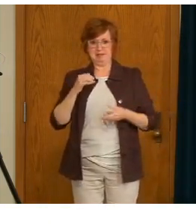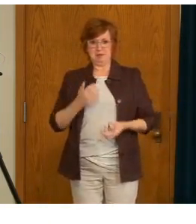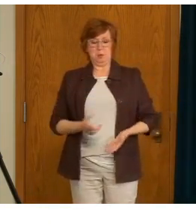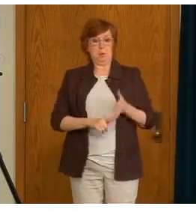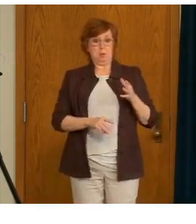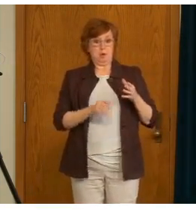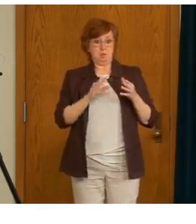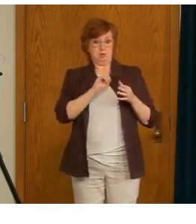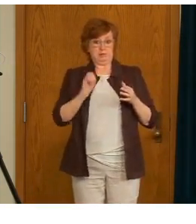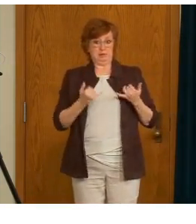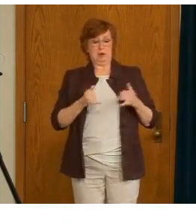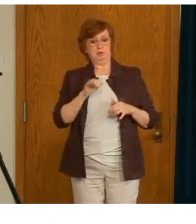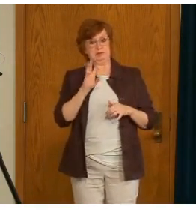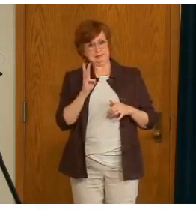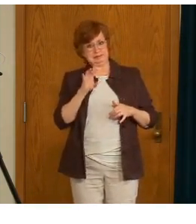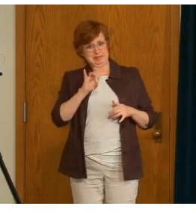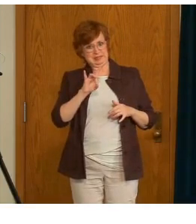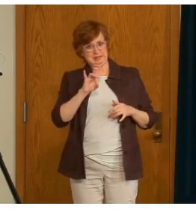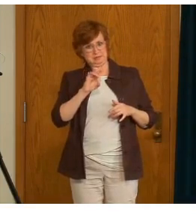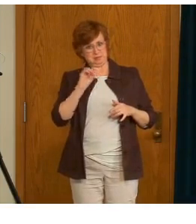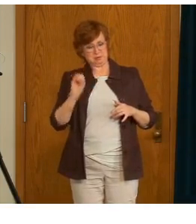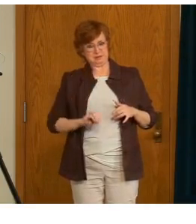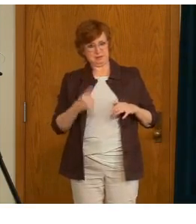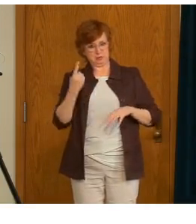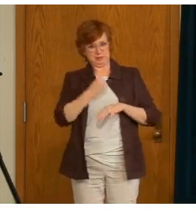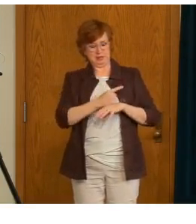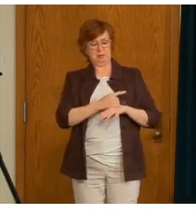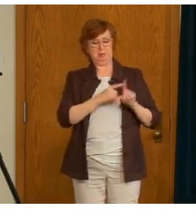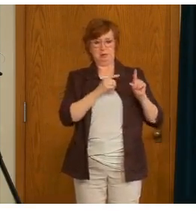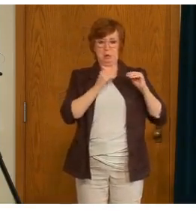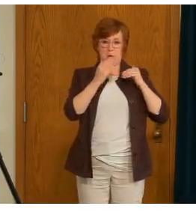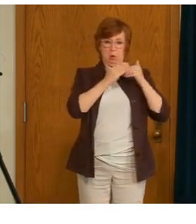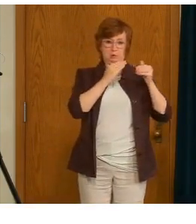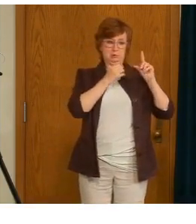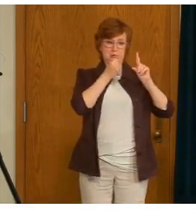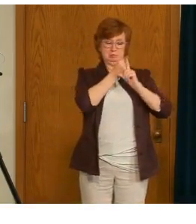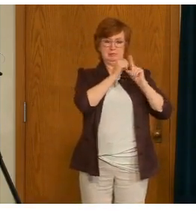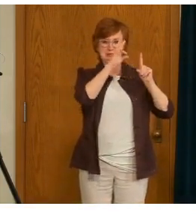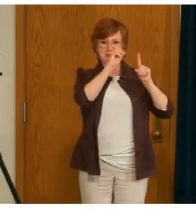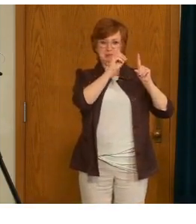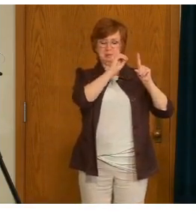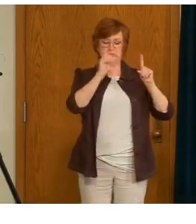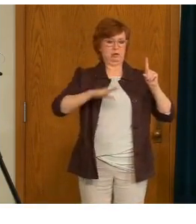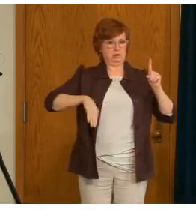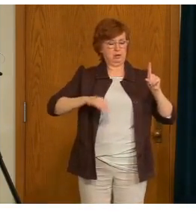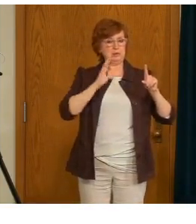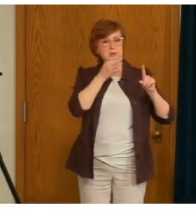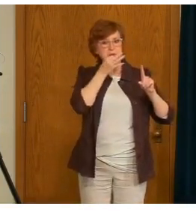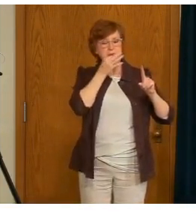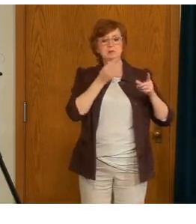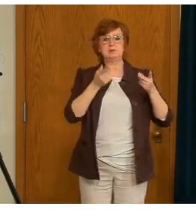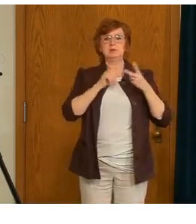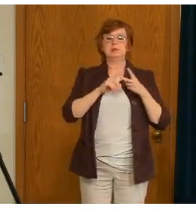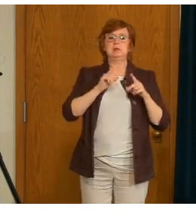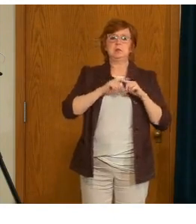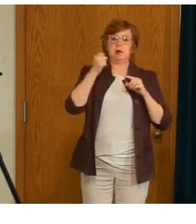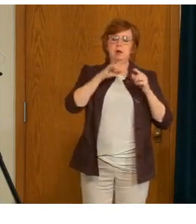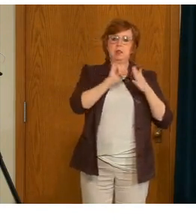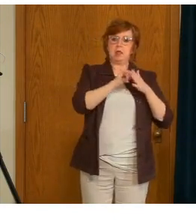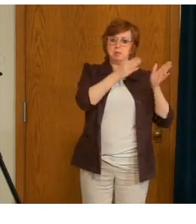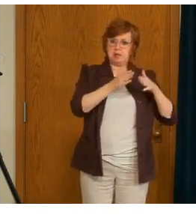68%. While the reopening thresholds are important milestones to reach, as Dr. Shahab said Tuesday, we need to keep